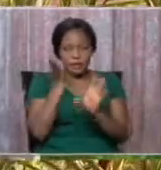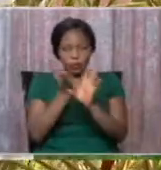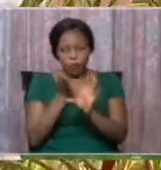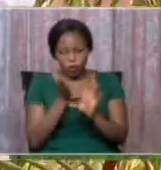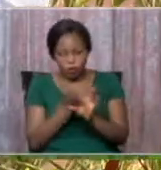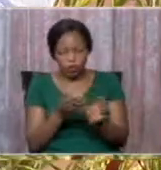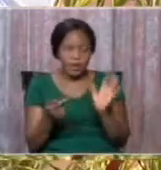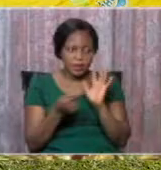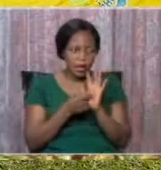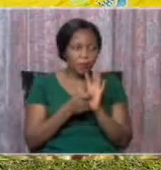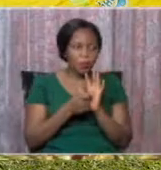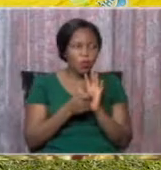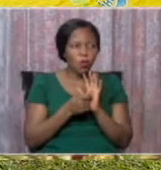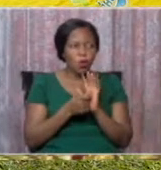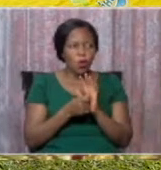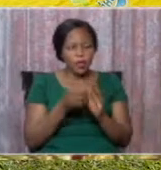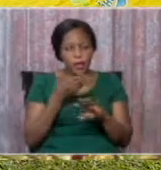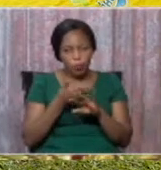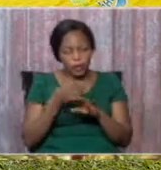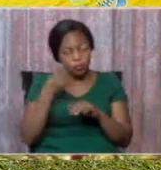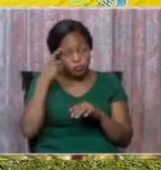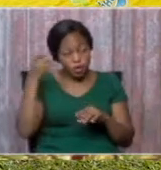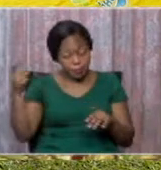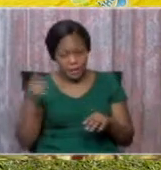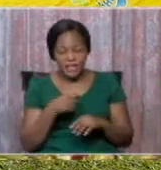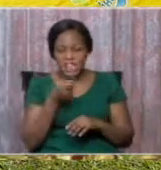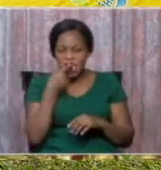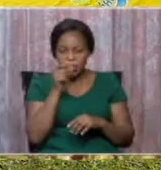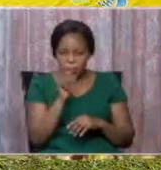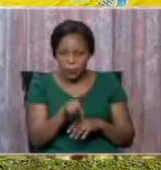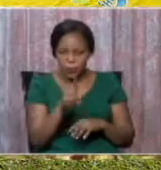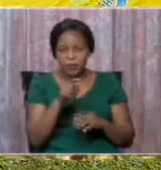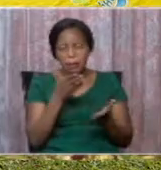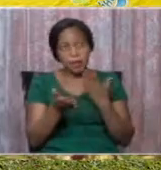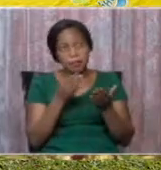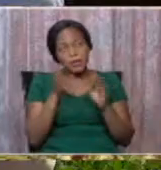mind brings up. And at the climax,